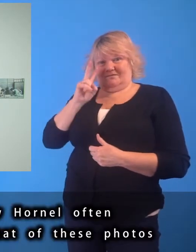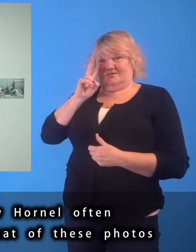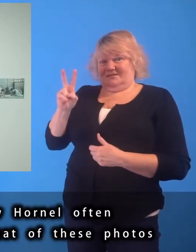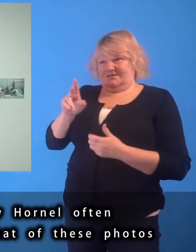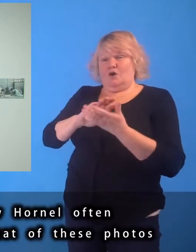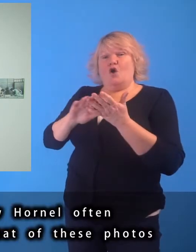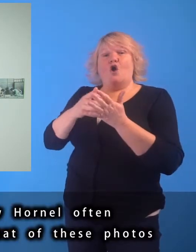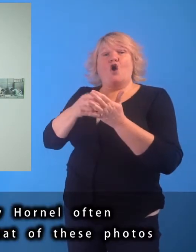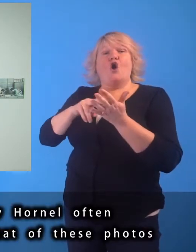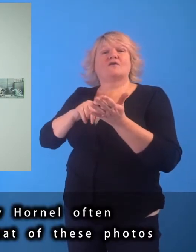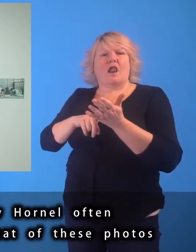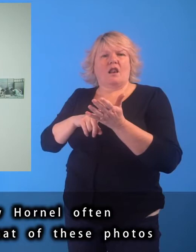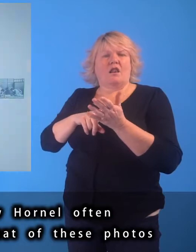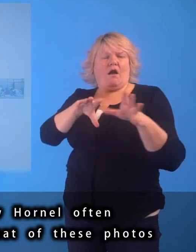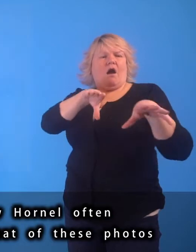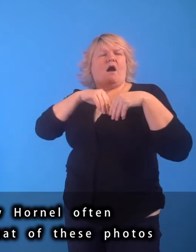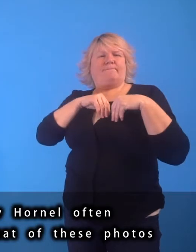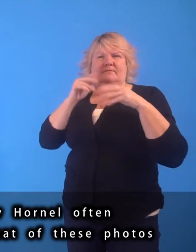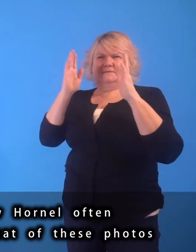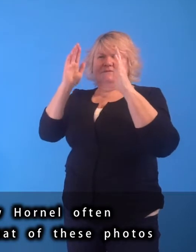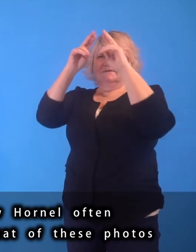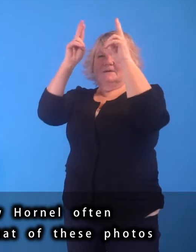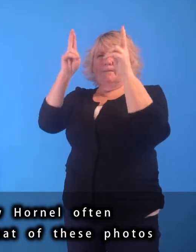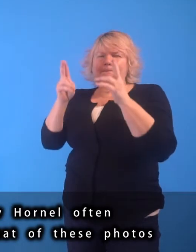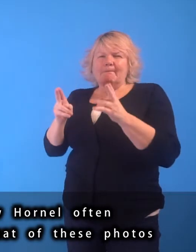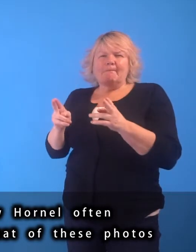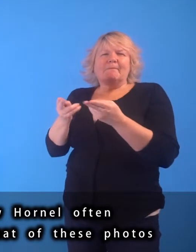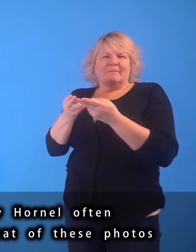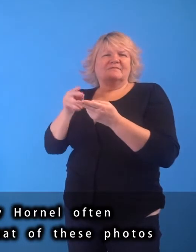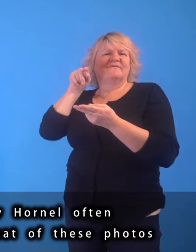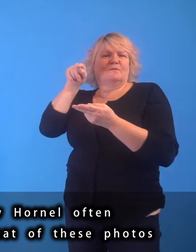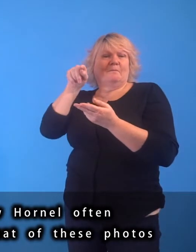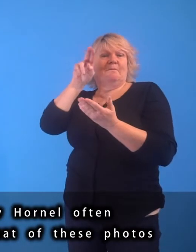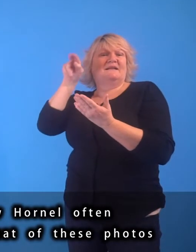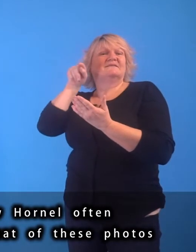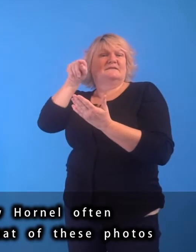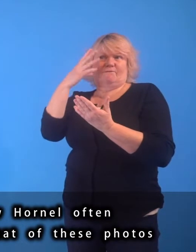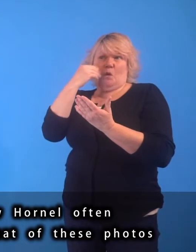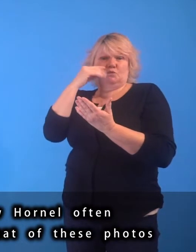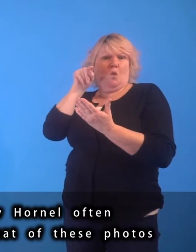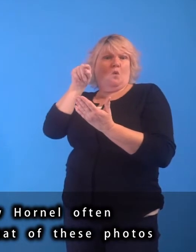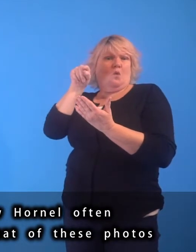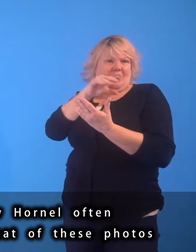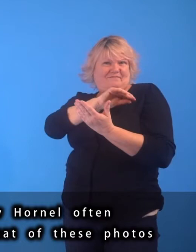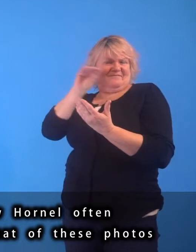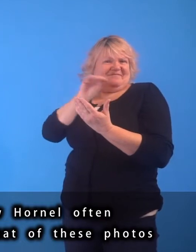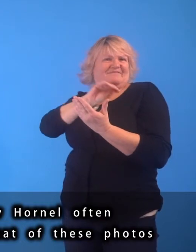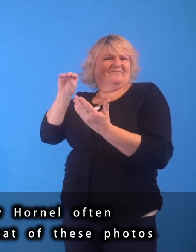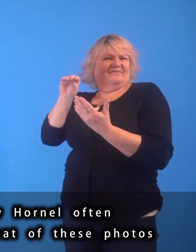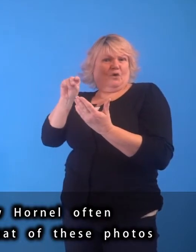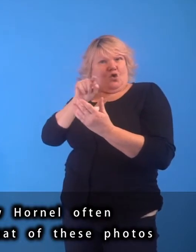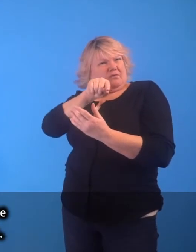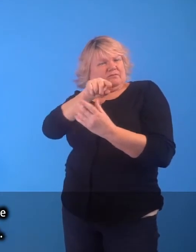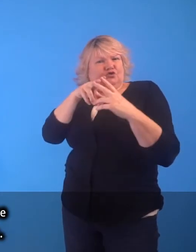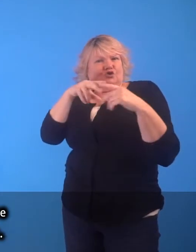On the left, you can see how Hornel often adopted the slender, vertical format of these